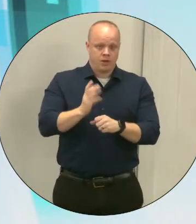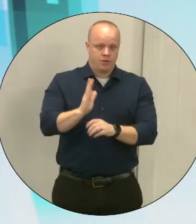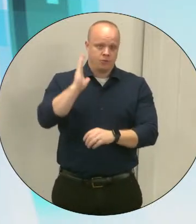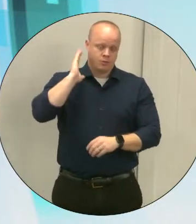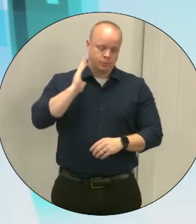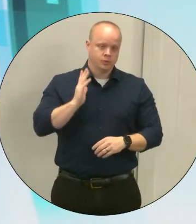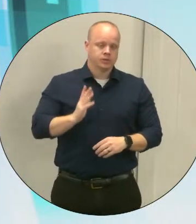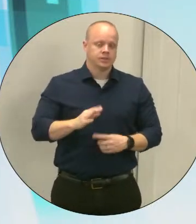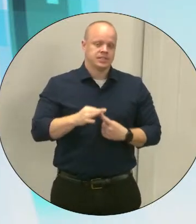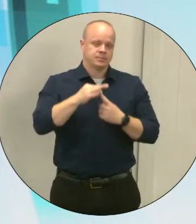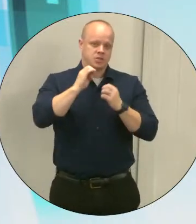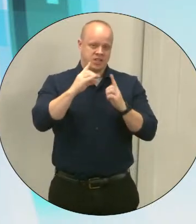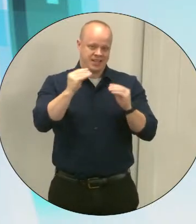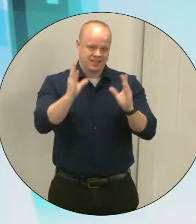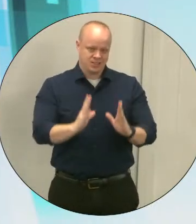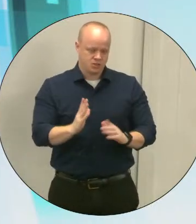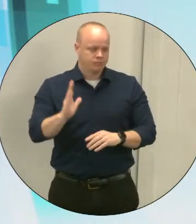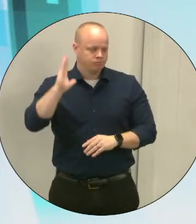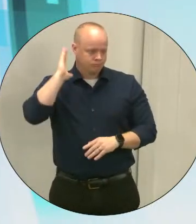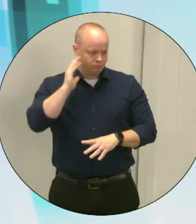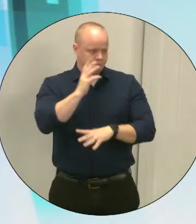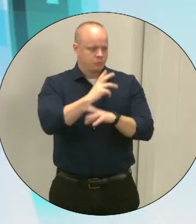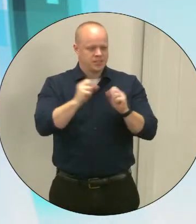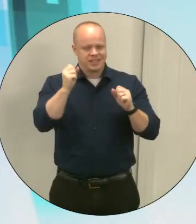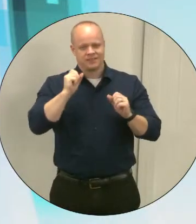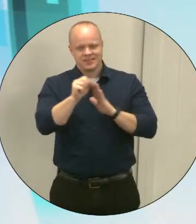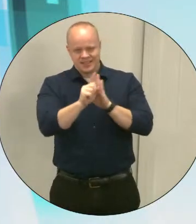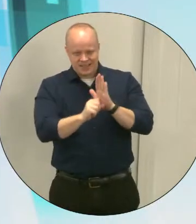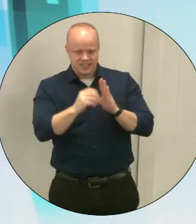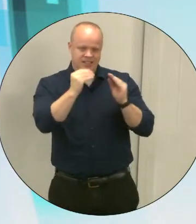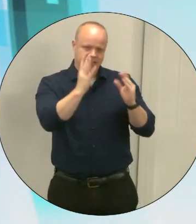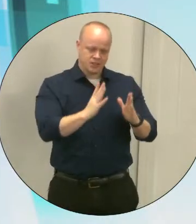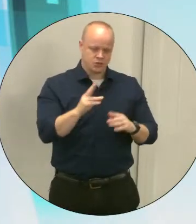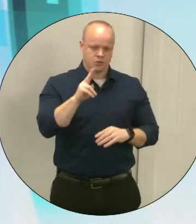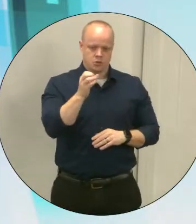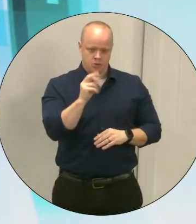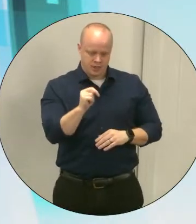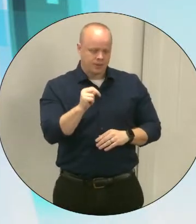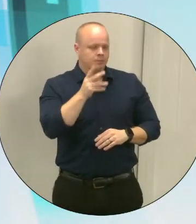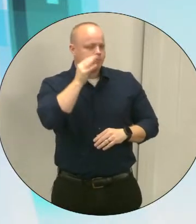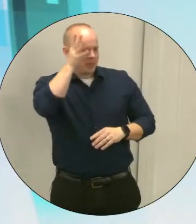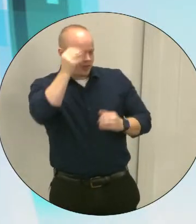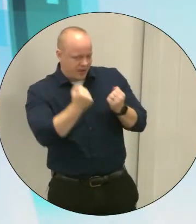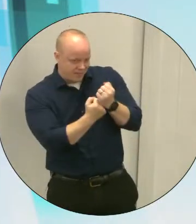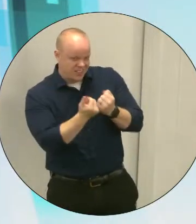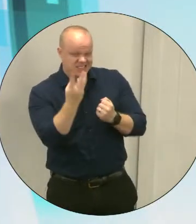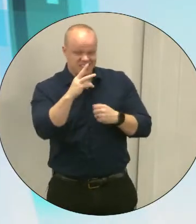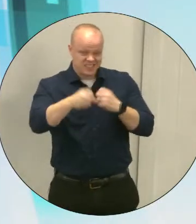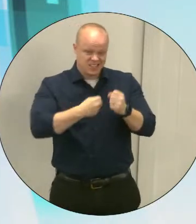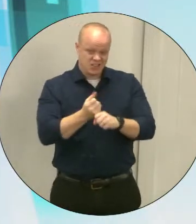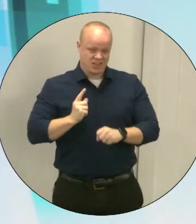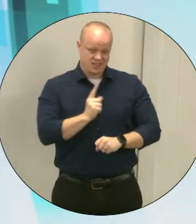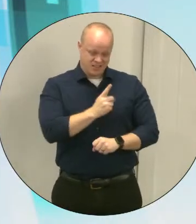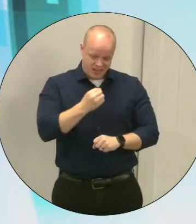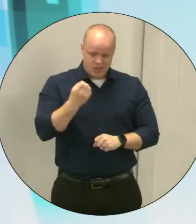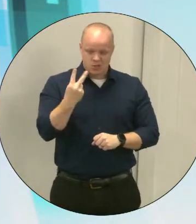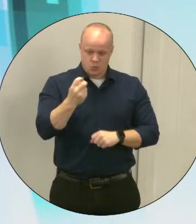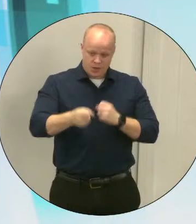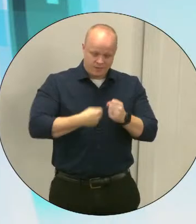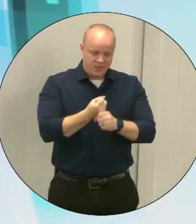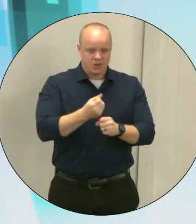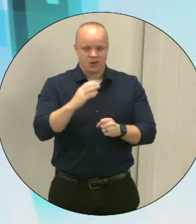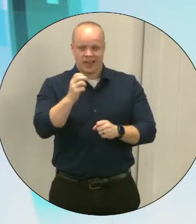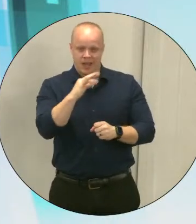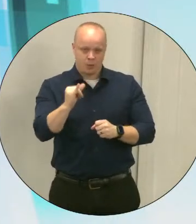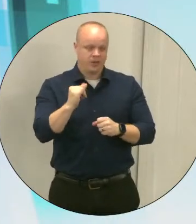teacher, past president of the state and local teachers union, student and parent advocate, 16-year legislator, and 12-year county commissioner. I've attended